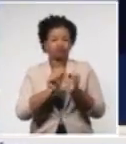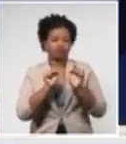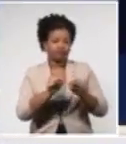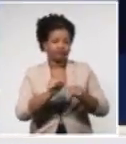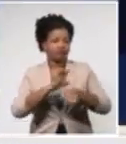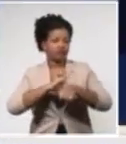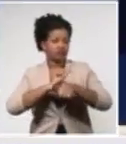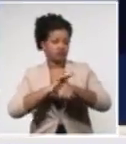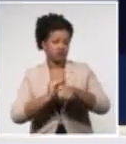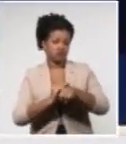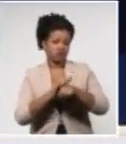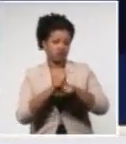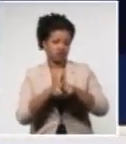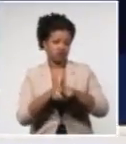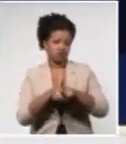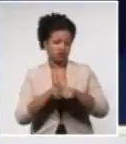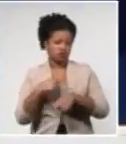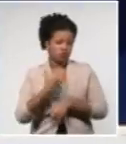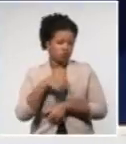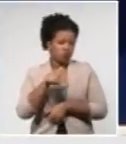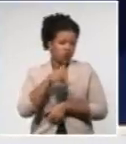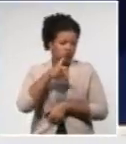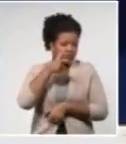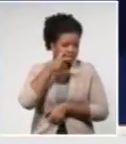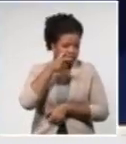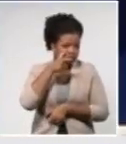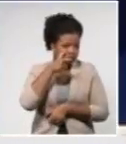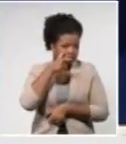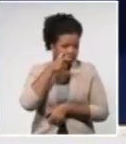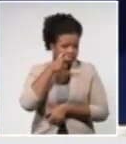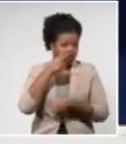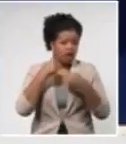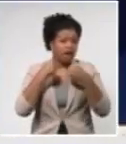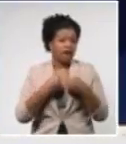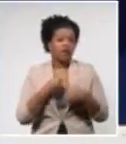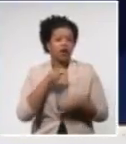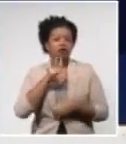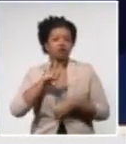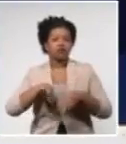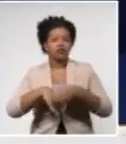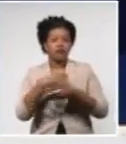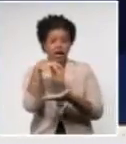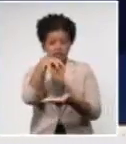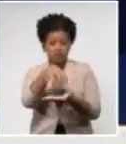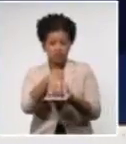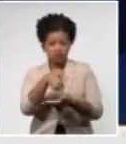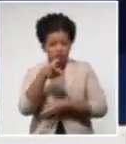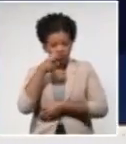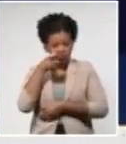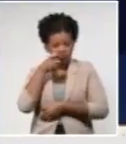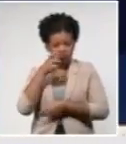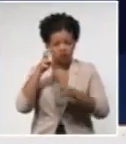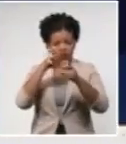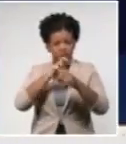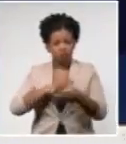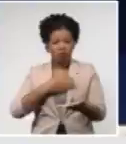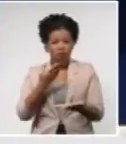thanks to the quarantine and the surveillance, he was studied and he tested